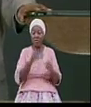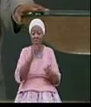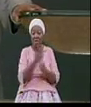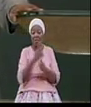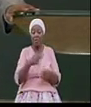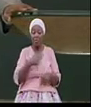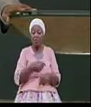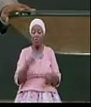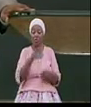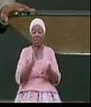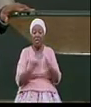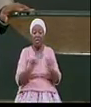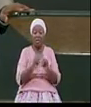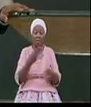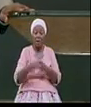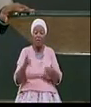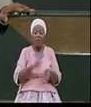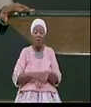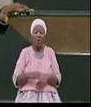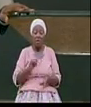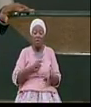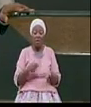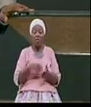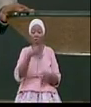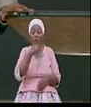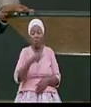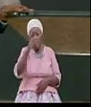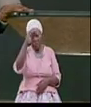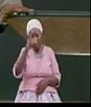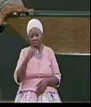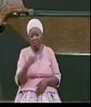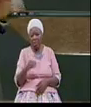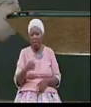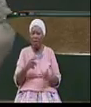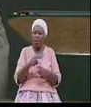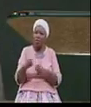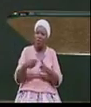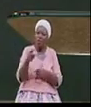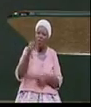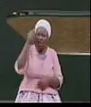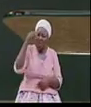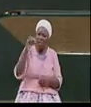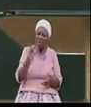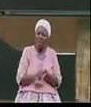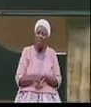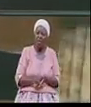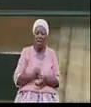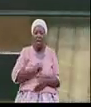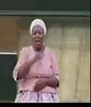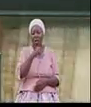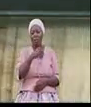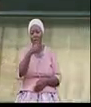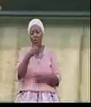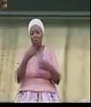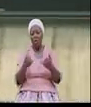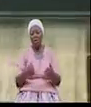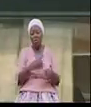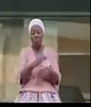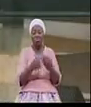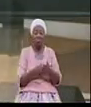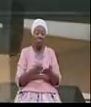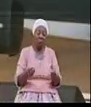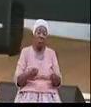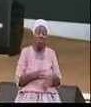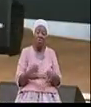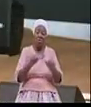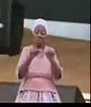you're thinking, I'm old now, all this Isaac lay on the altar, all these people doing this, we